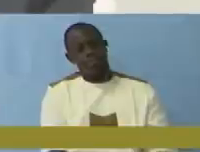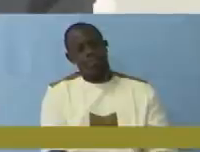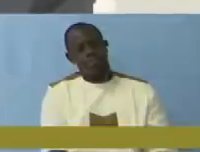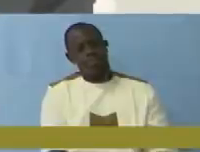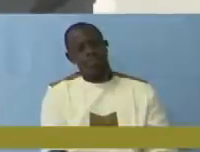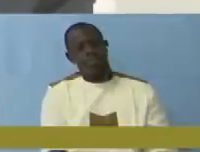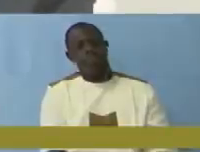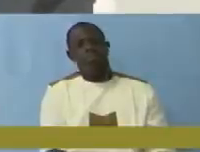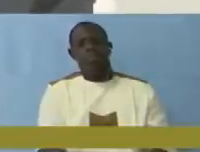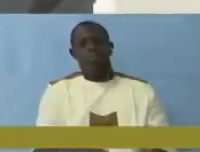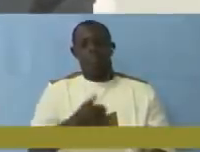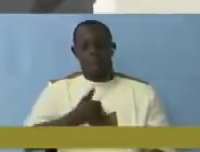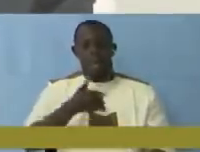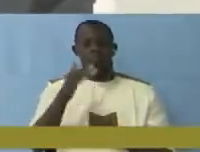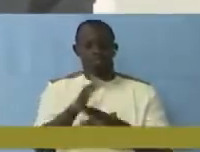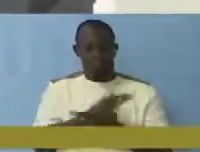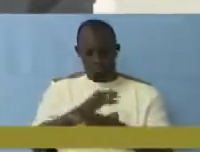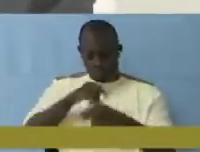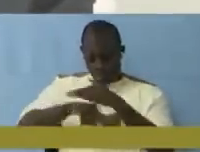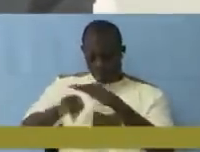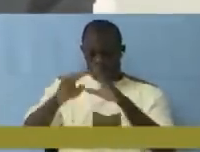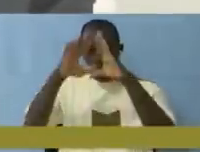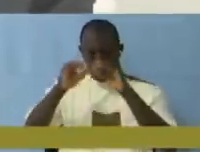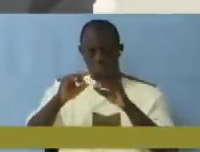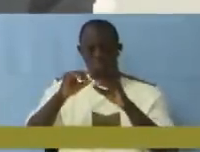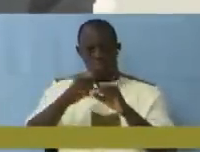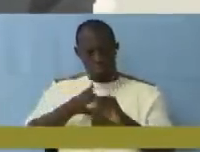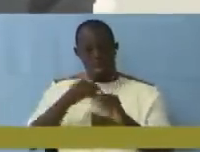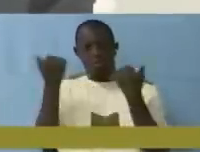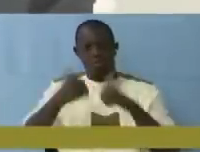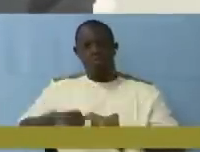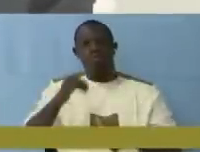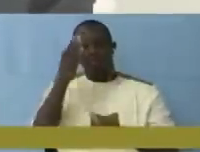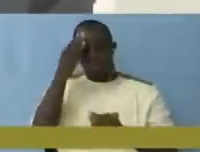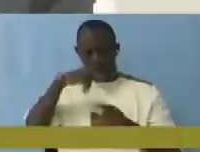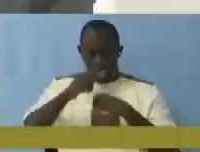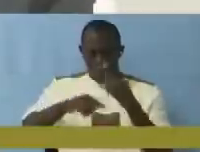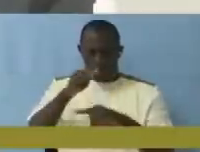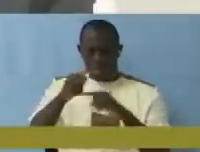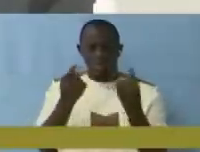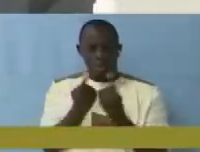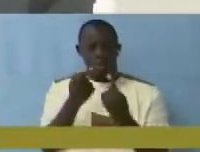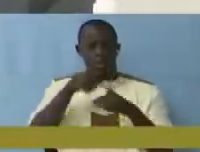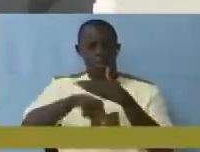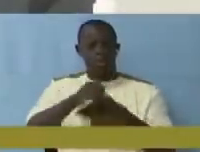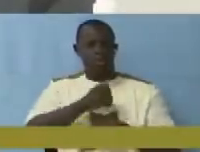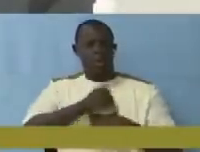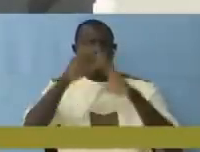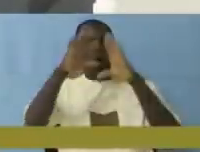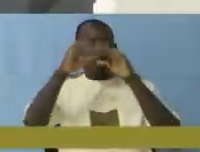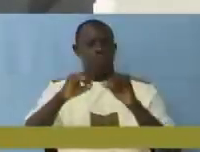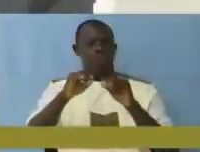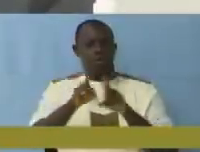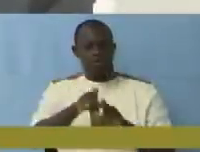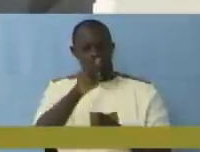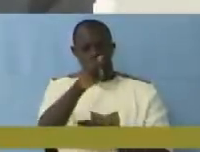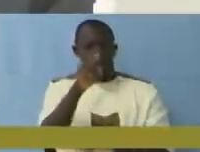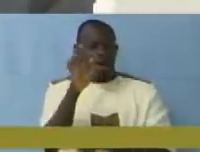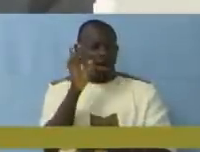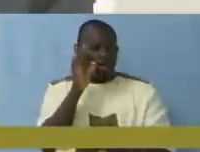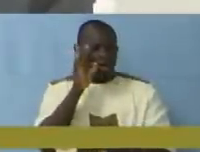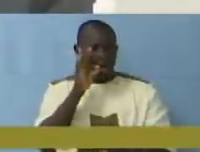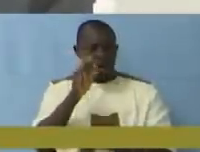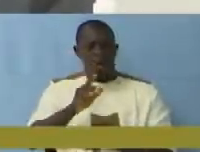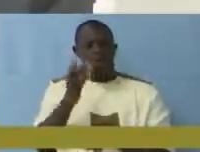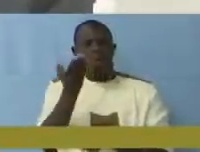I was at the office. In my office. I came to know about it in my office. You are answering where? You are not answering